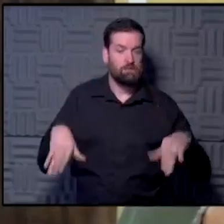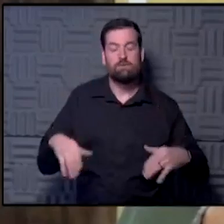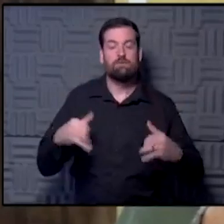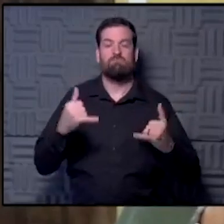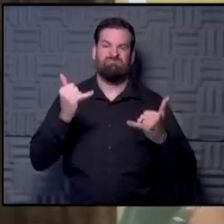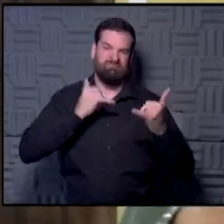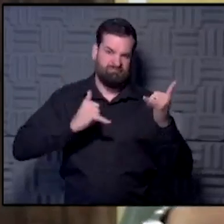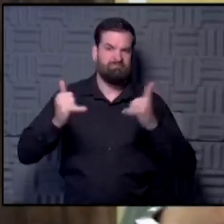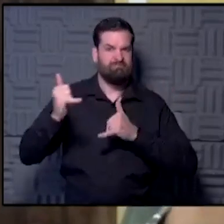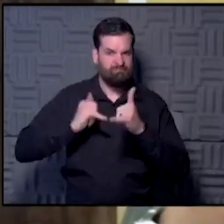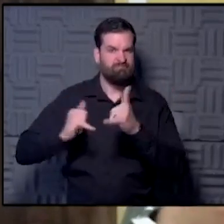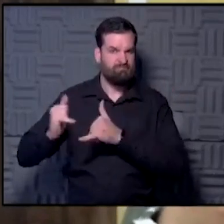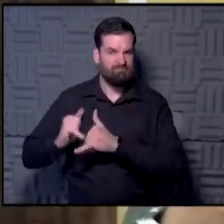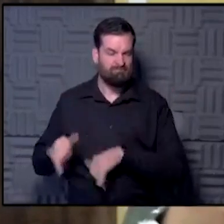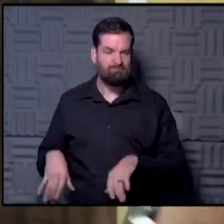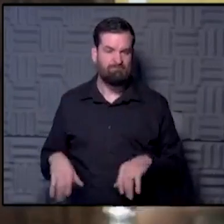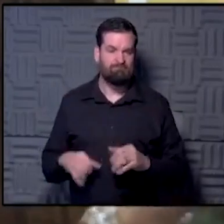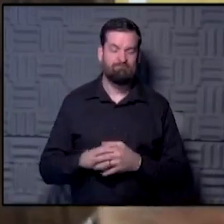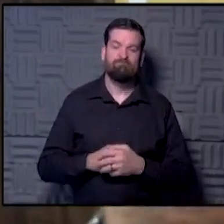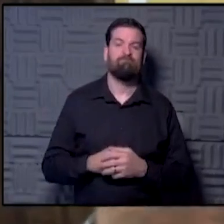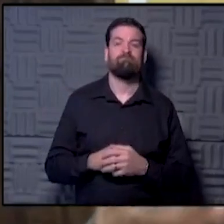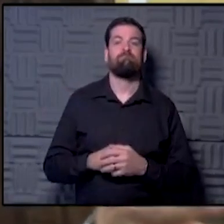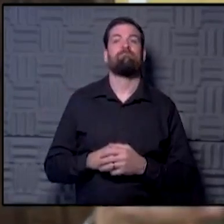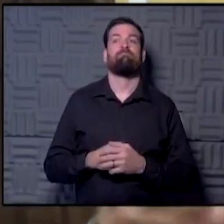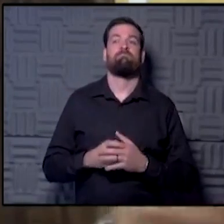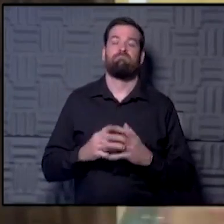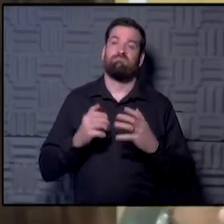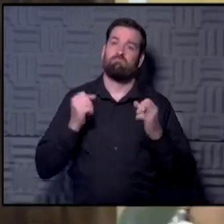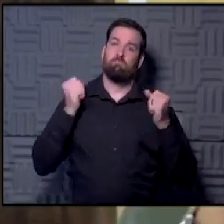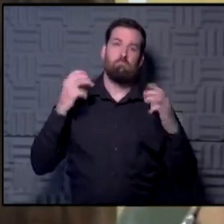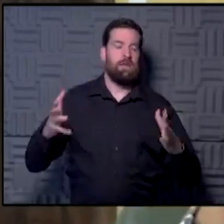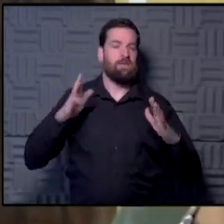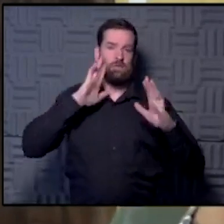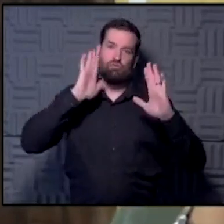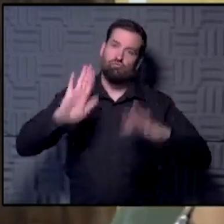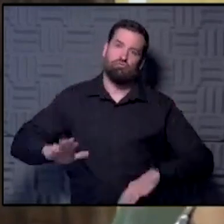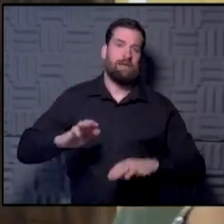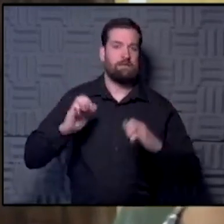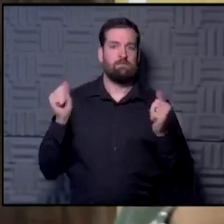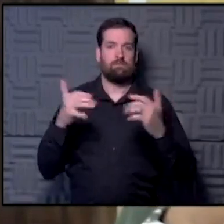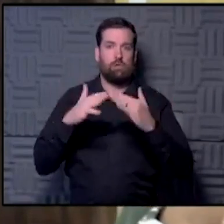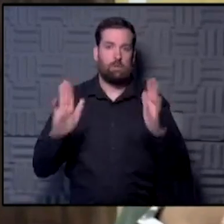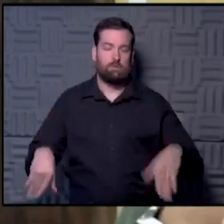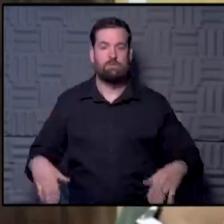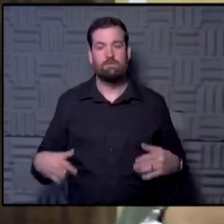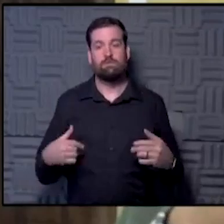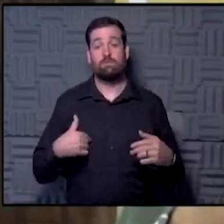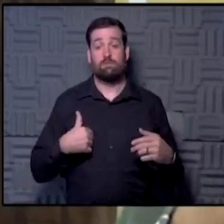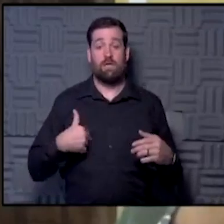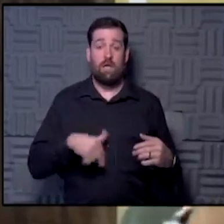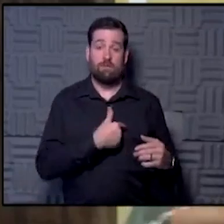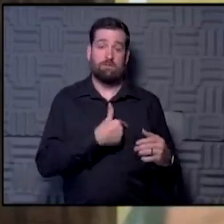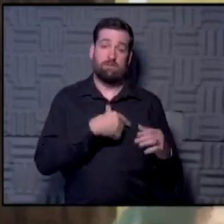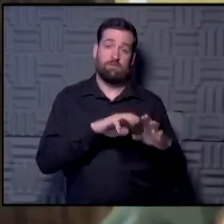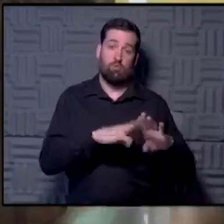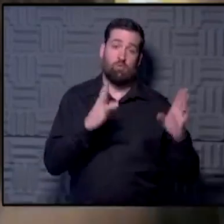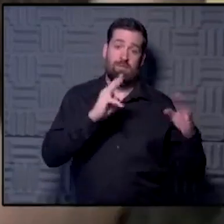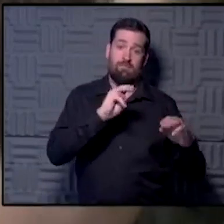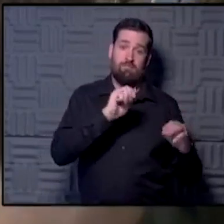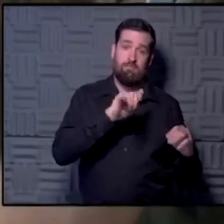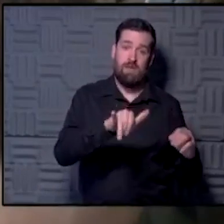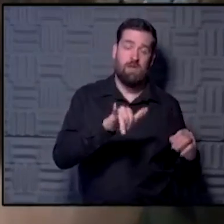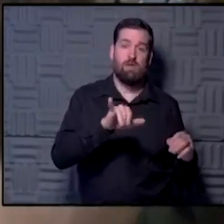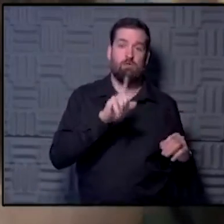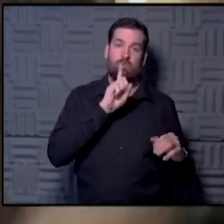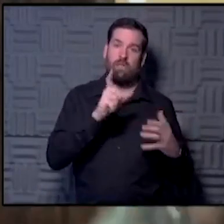think for us, there's a lot of great attractions that are out there in the world. For us, being able to open in May kind of really